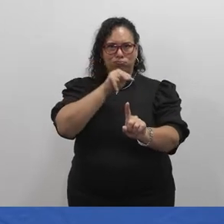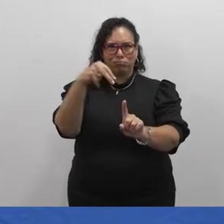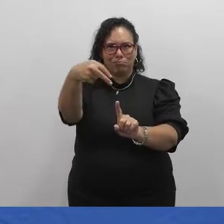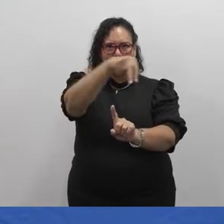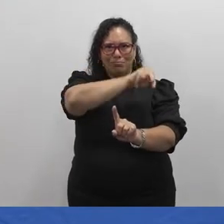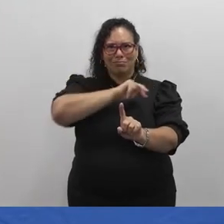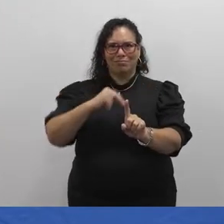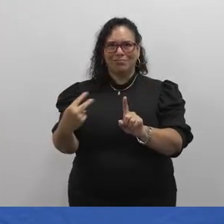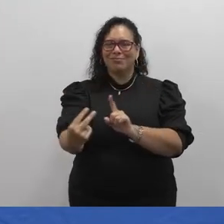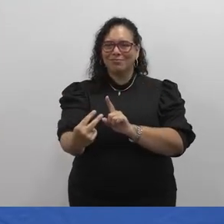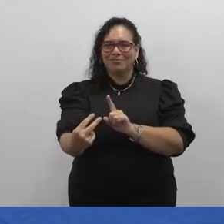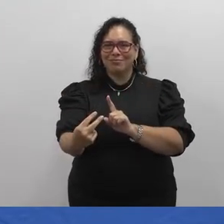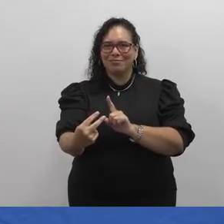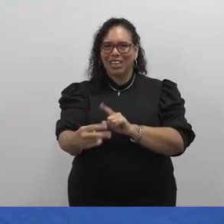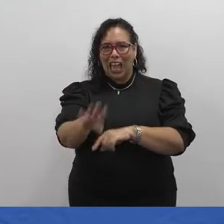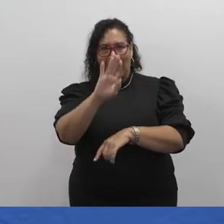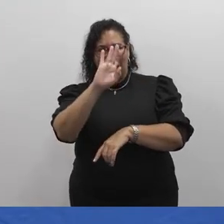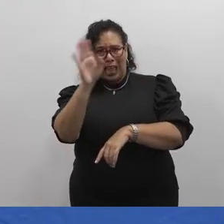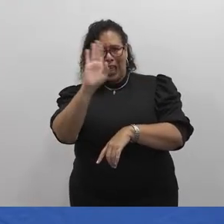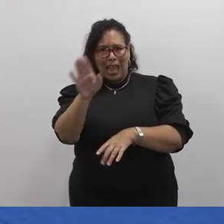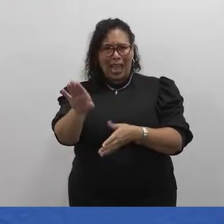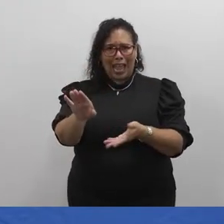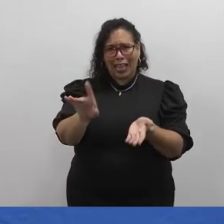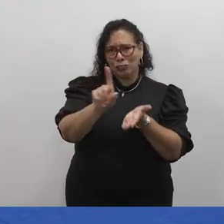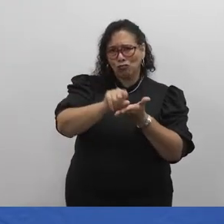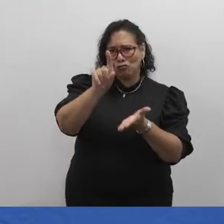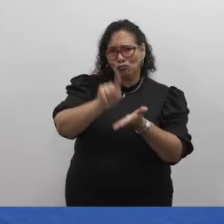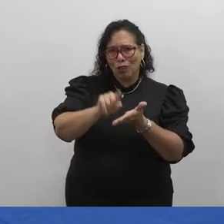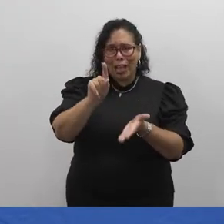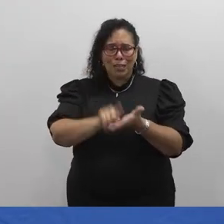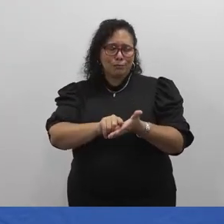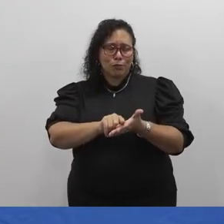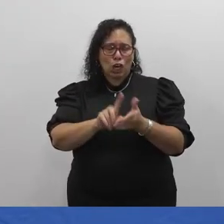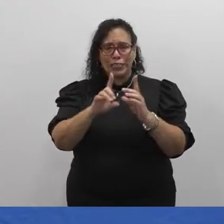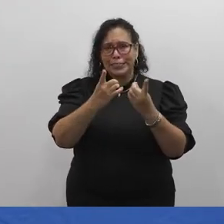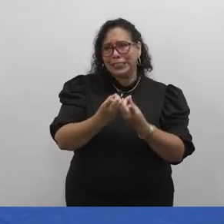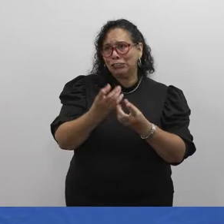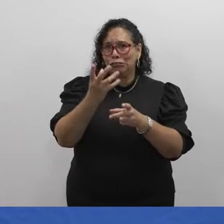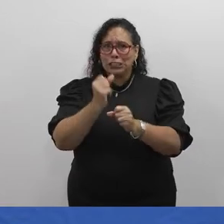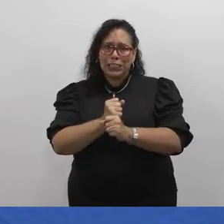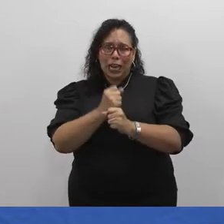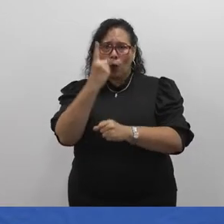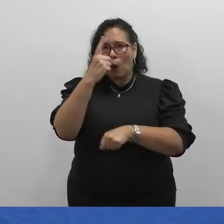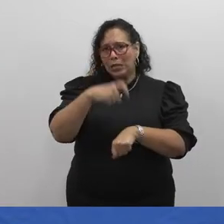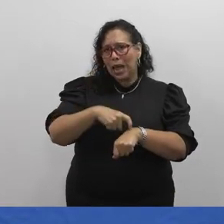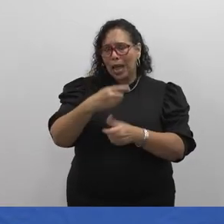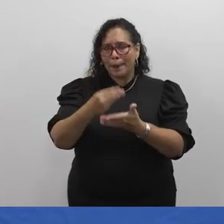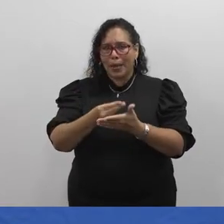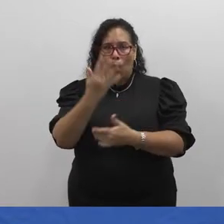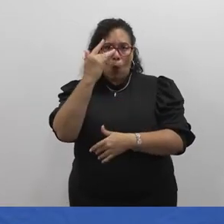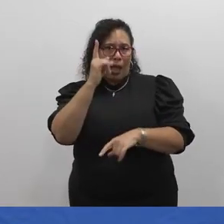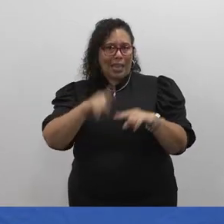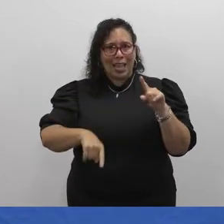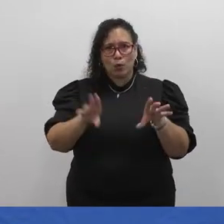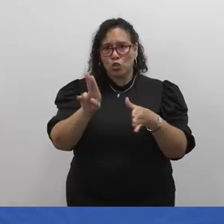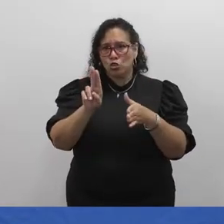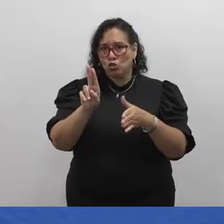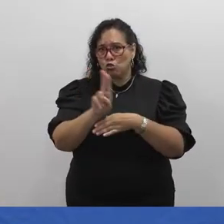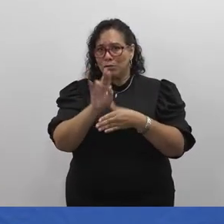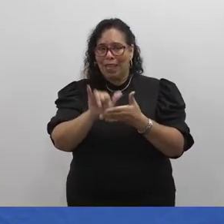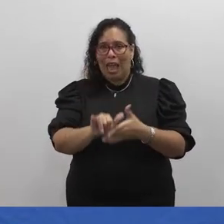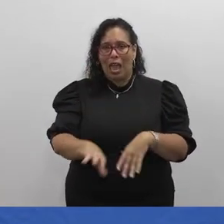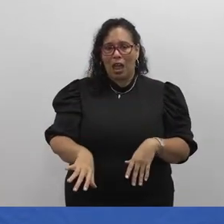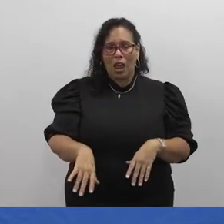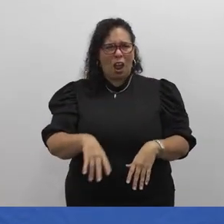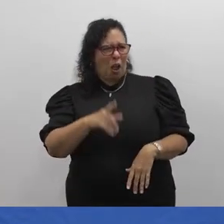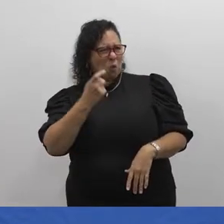hey, in the papers, district's getting all kinds of money, one-time money. Why can't we use that money? All right. Vibe on the street is,